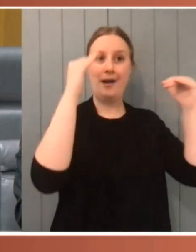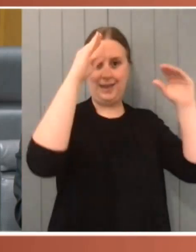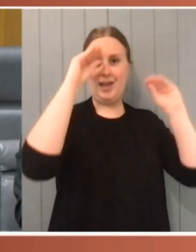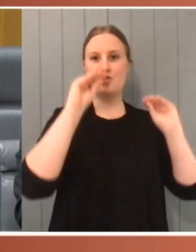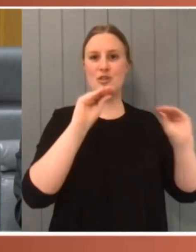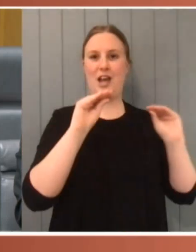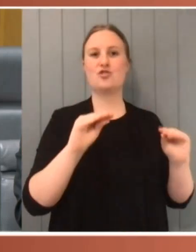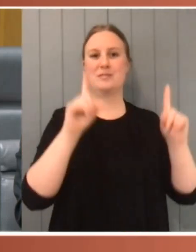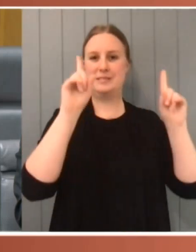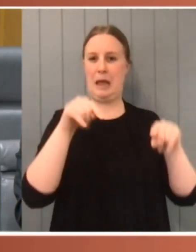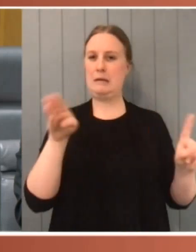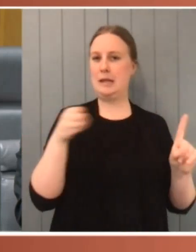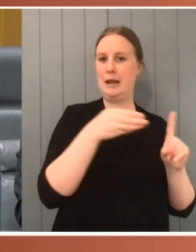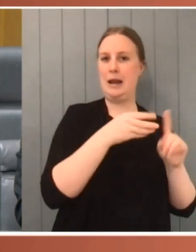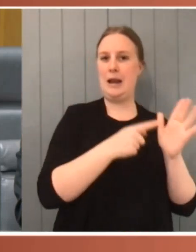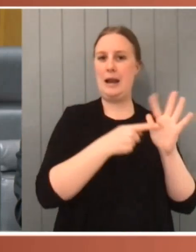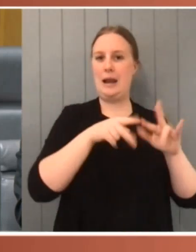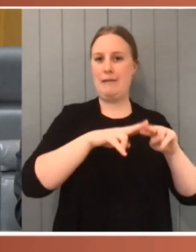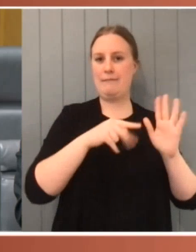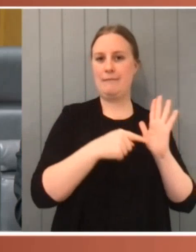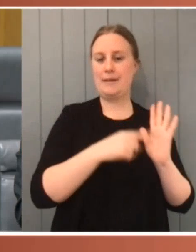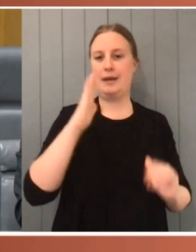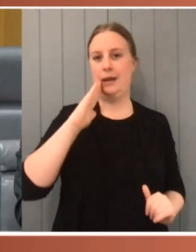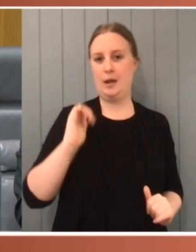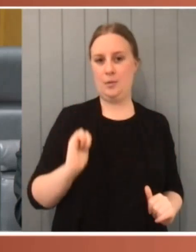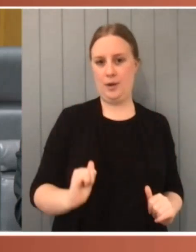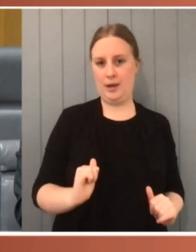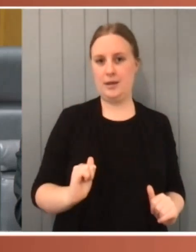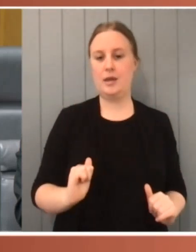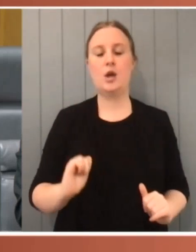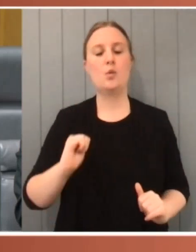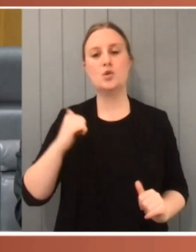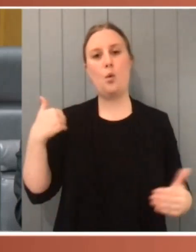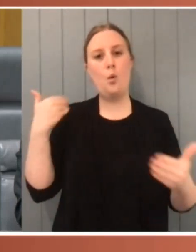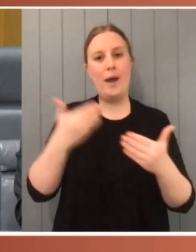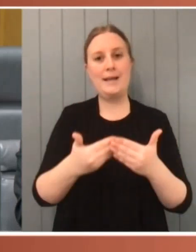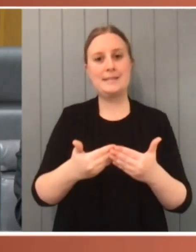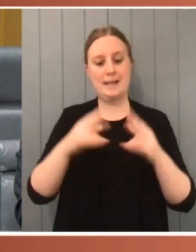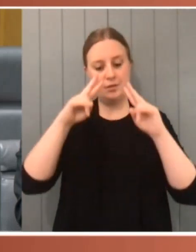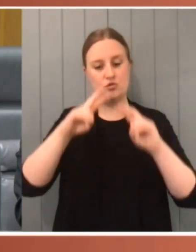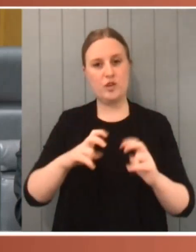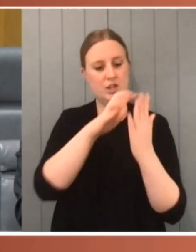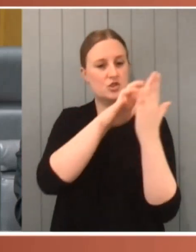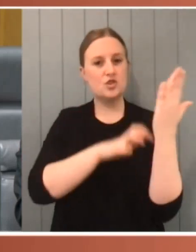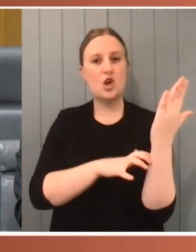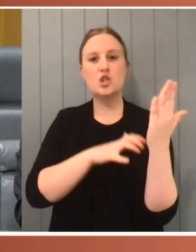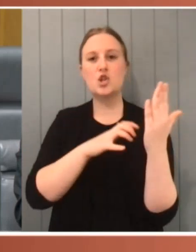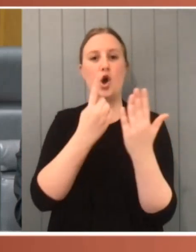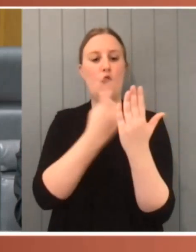somewhat disputed in the literature, and it was only ever seen as a minor benefit. But as I said, I don't think that would stand up now.